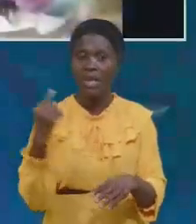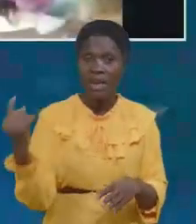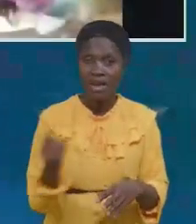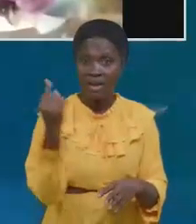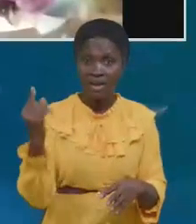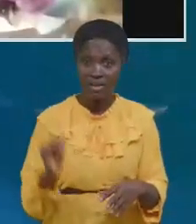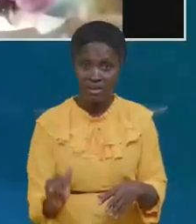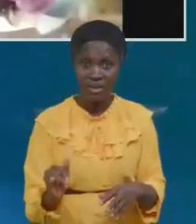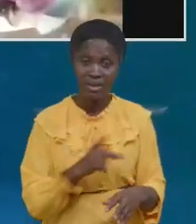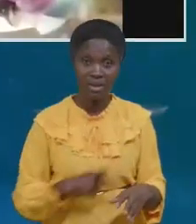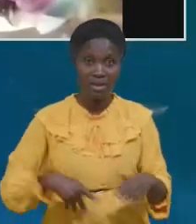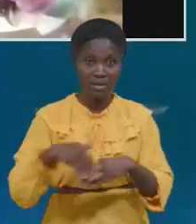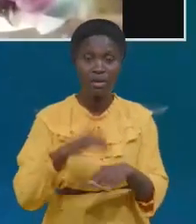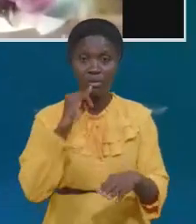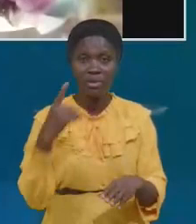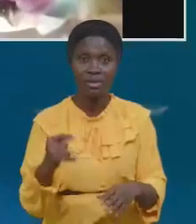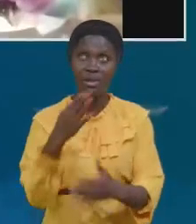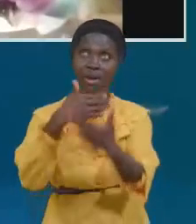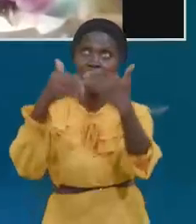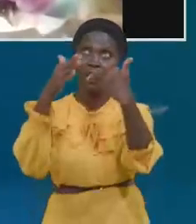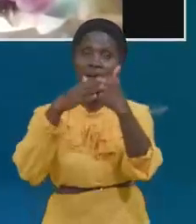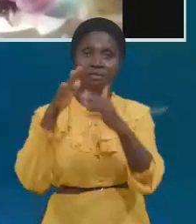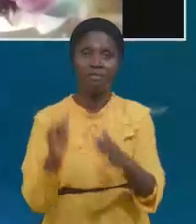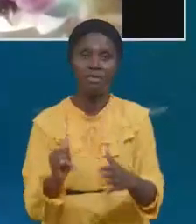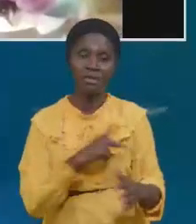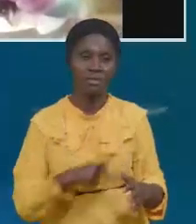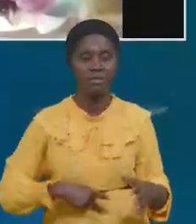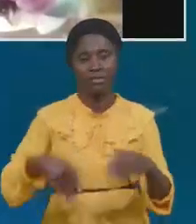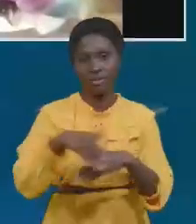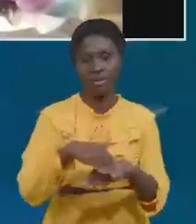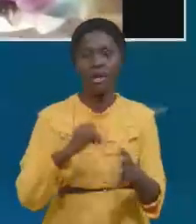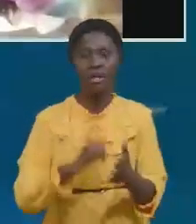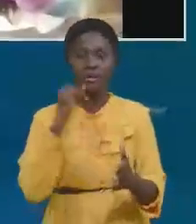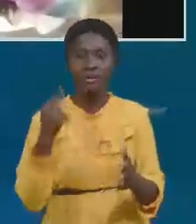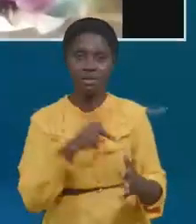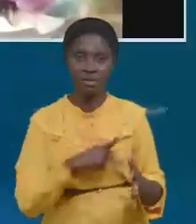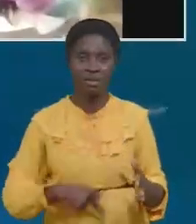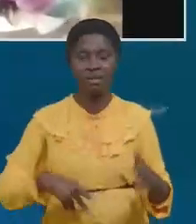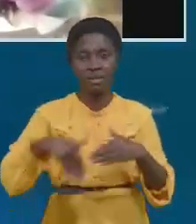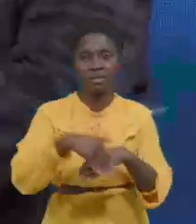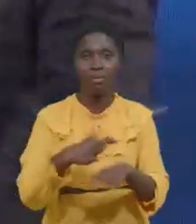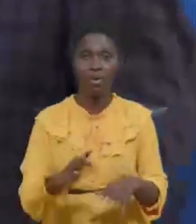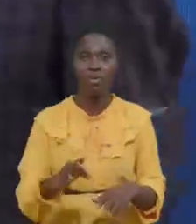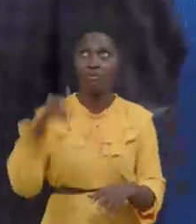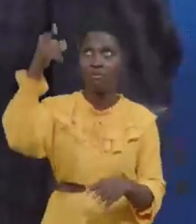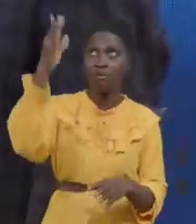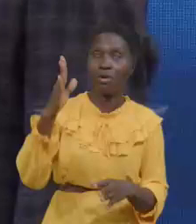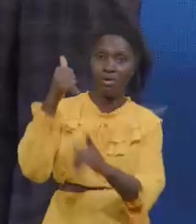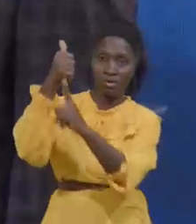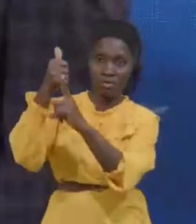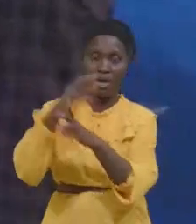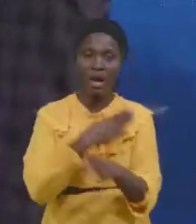heavenly kingdom. The eternal kingdom is the kingdom of God himself, and